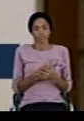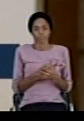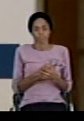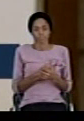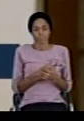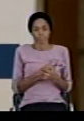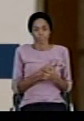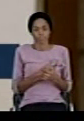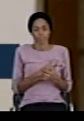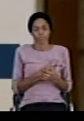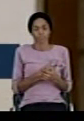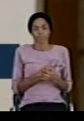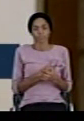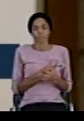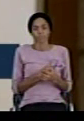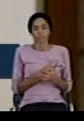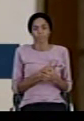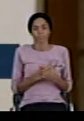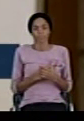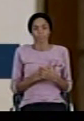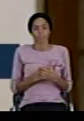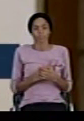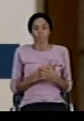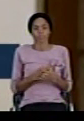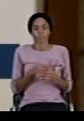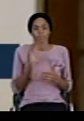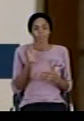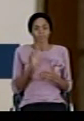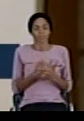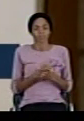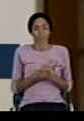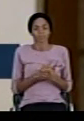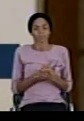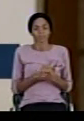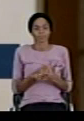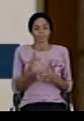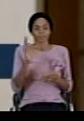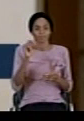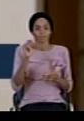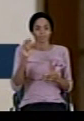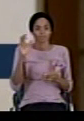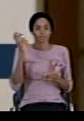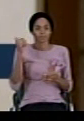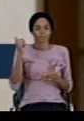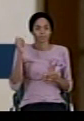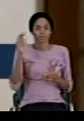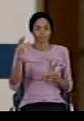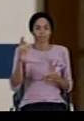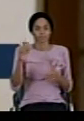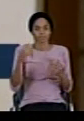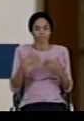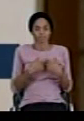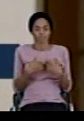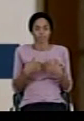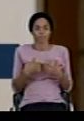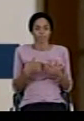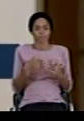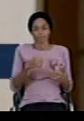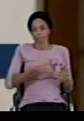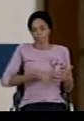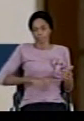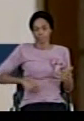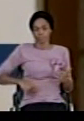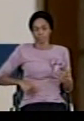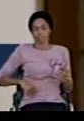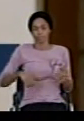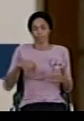group of districts, and my testimony goes like this. 2013, I had a minor surgery in